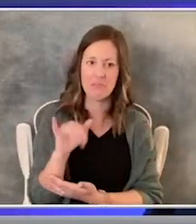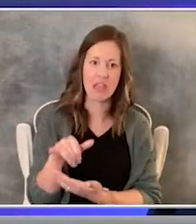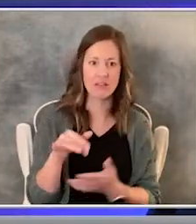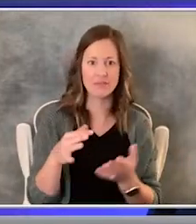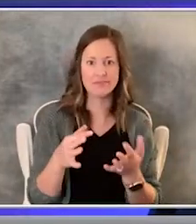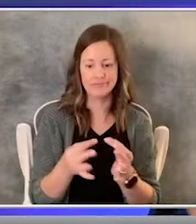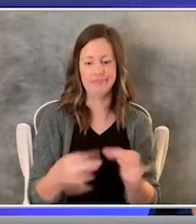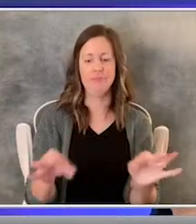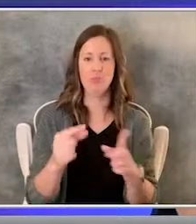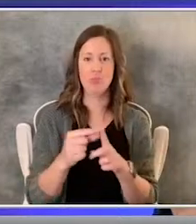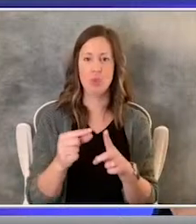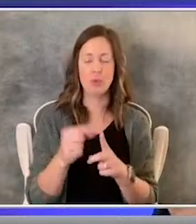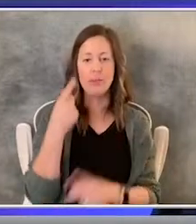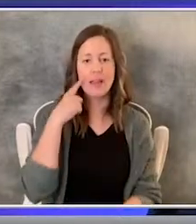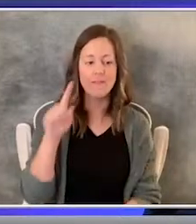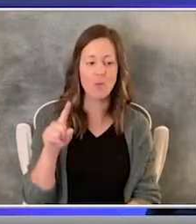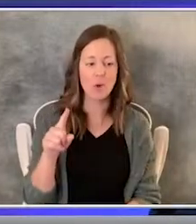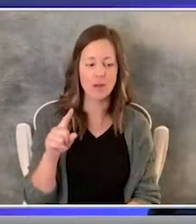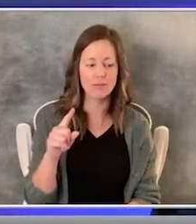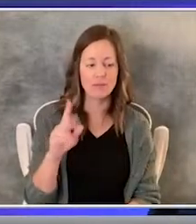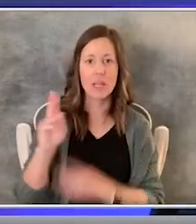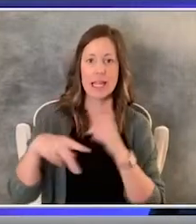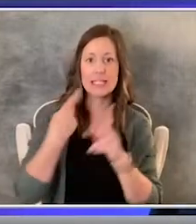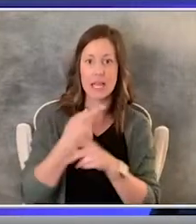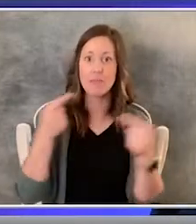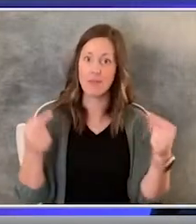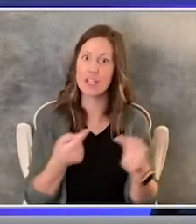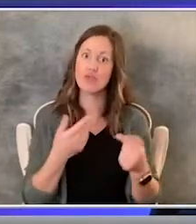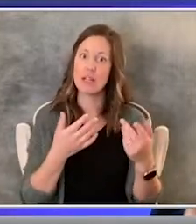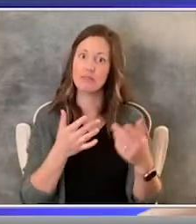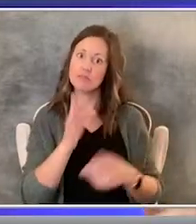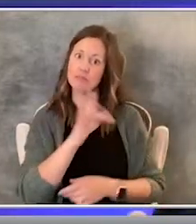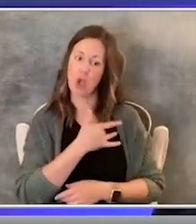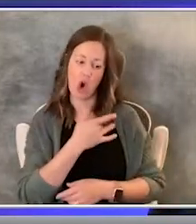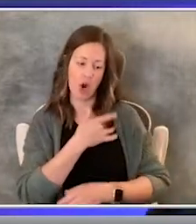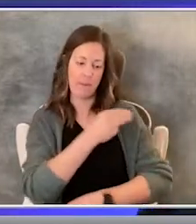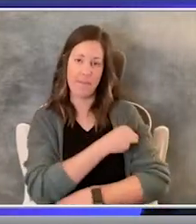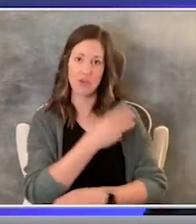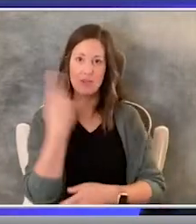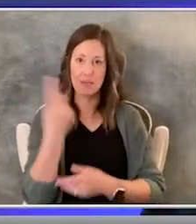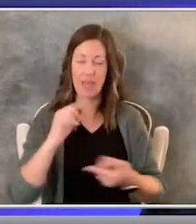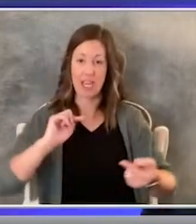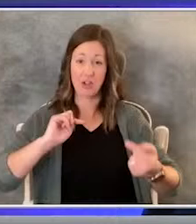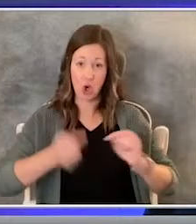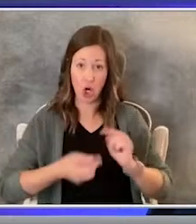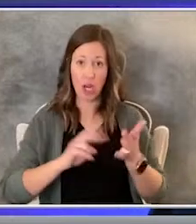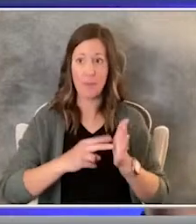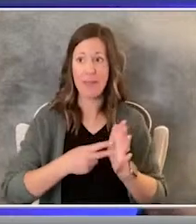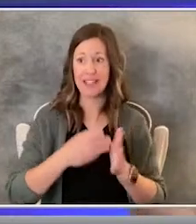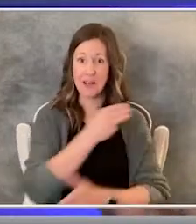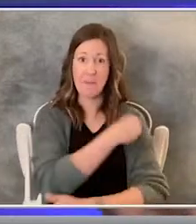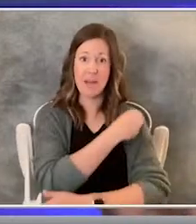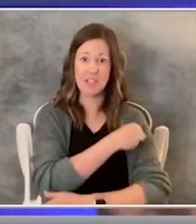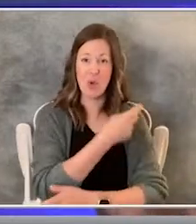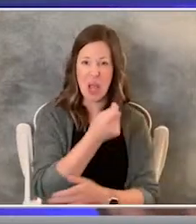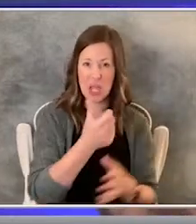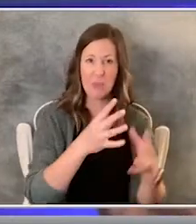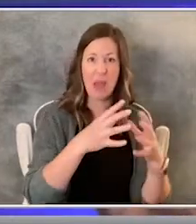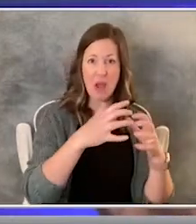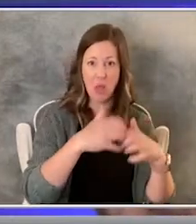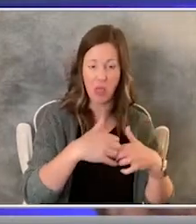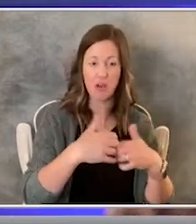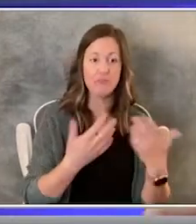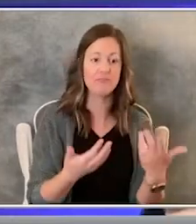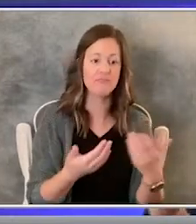wasn't treated. They waited too long with the blockage occluded. If the heart tears, how do you put that back together? So that has a really